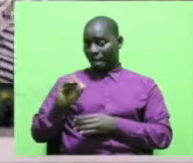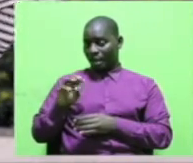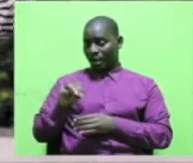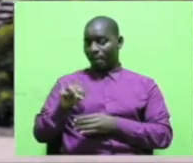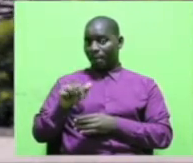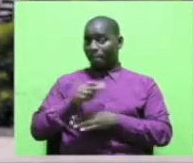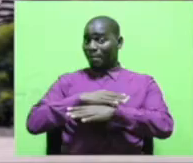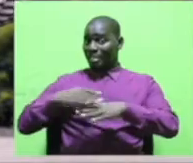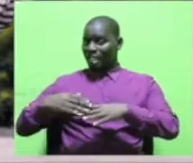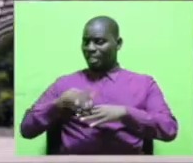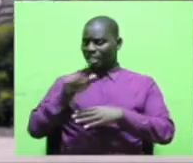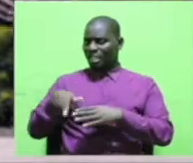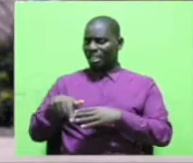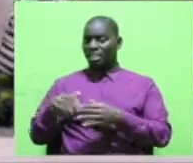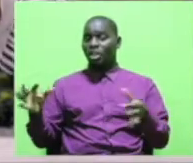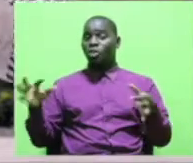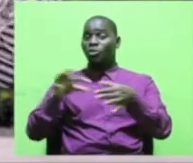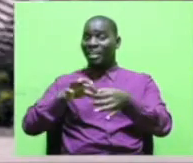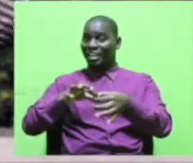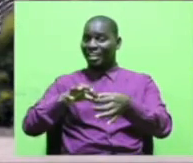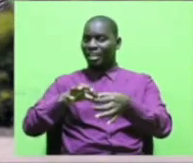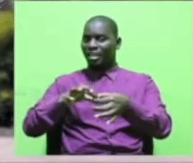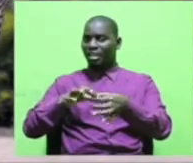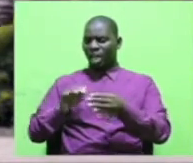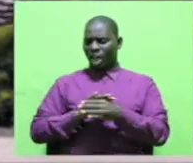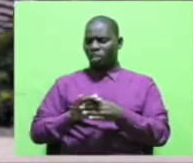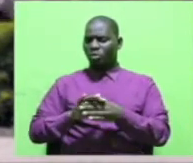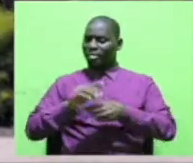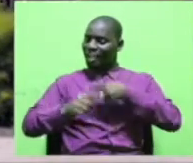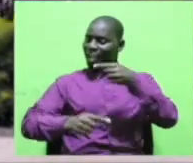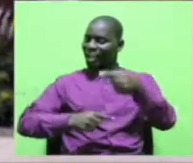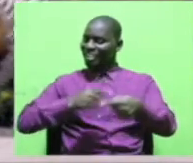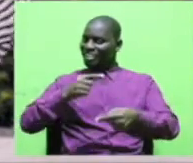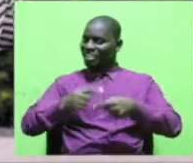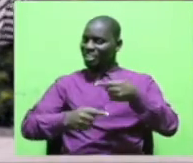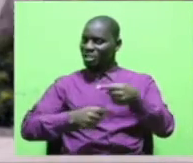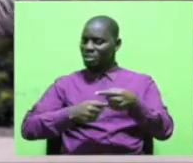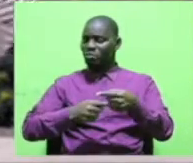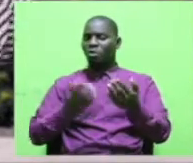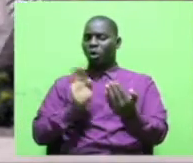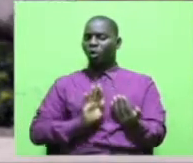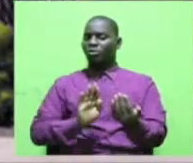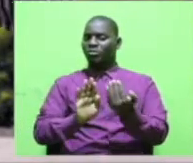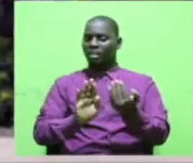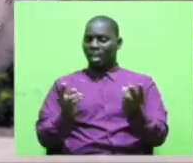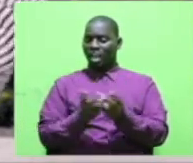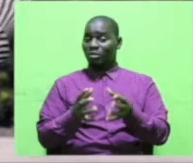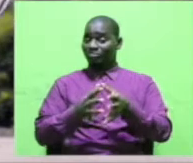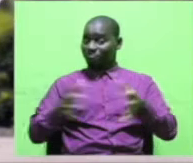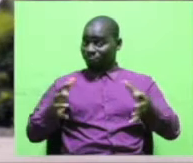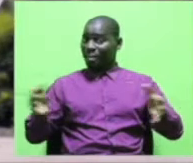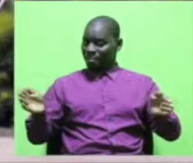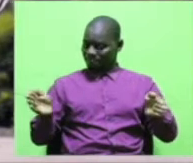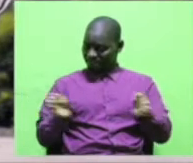undergo continuous contraction and relaxation through life and never